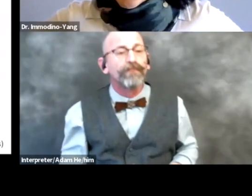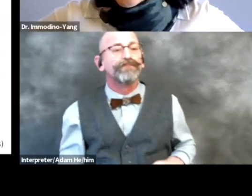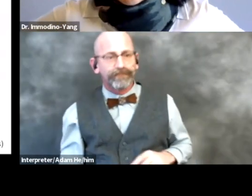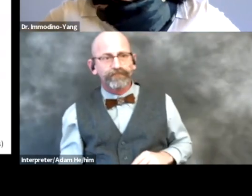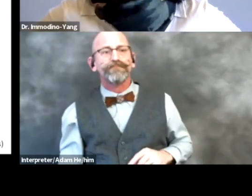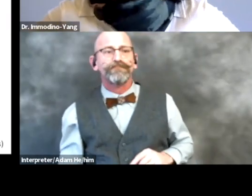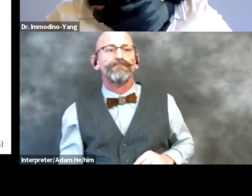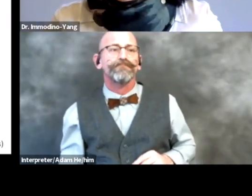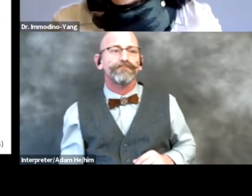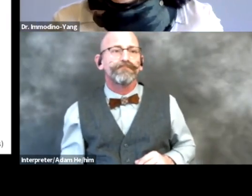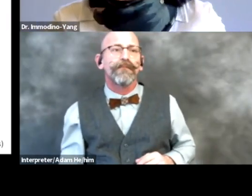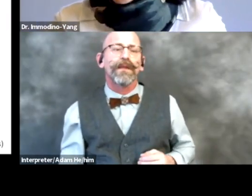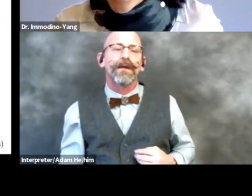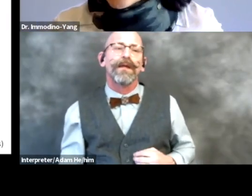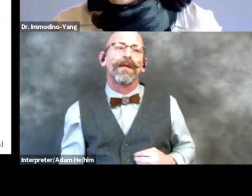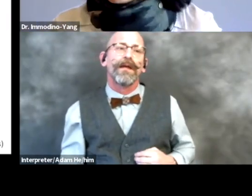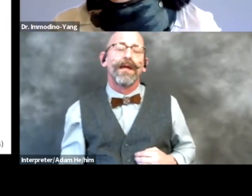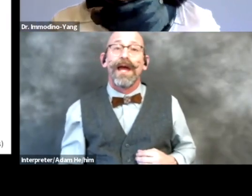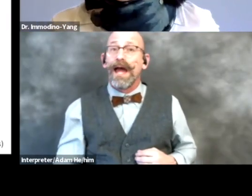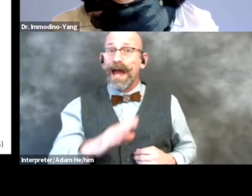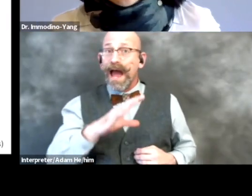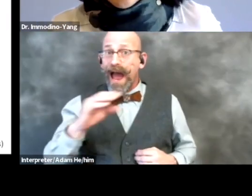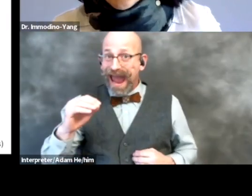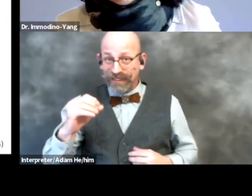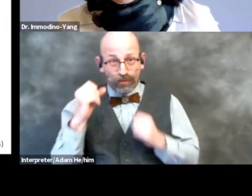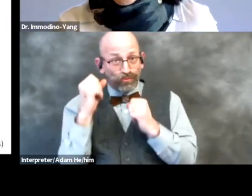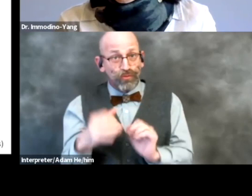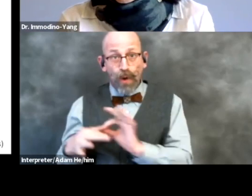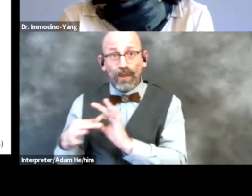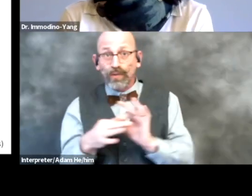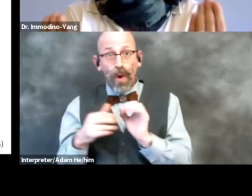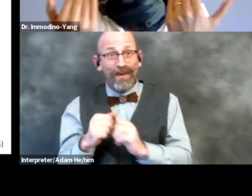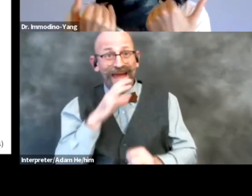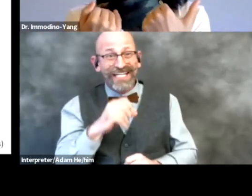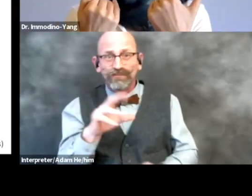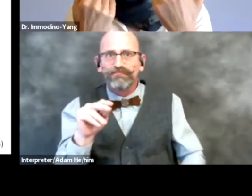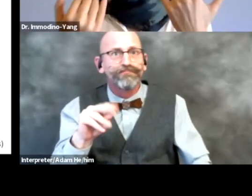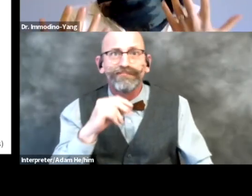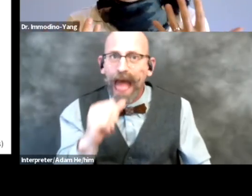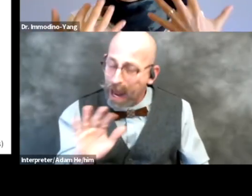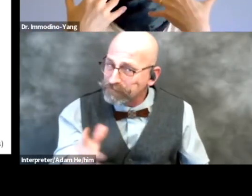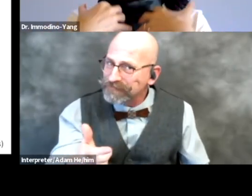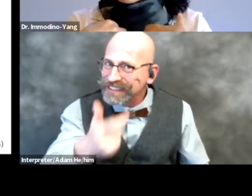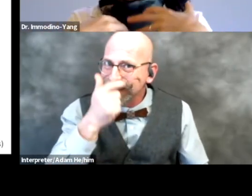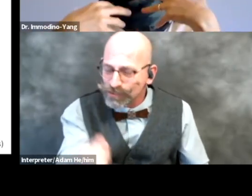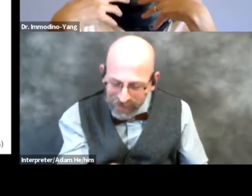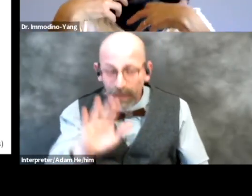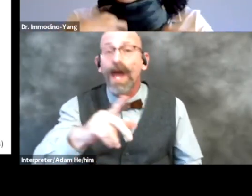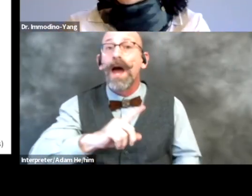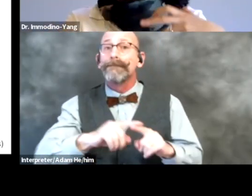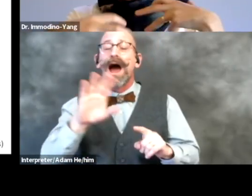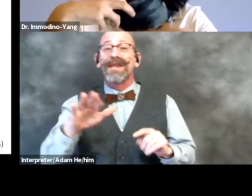It's even not even strongly correlated with age, which is interesting. There are responses where kids are being